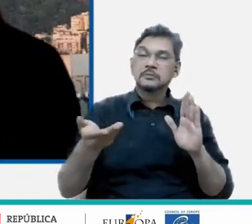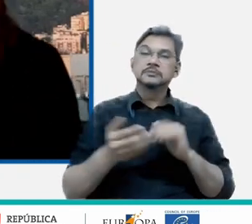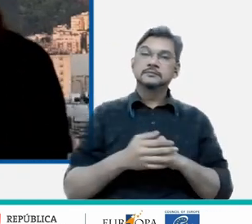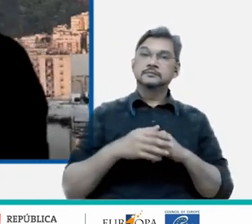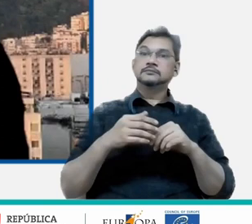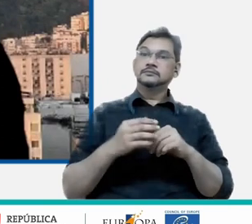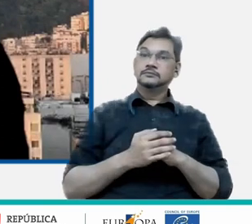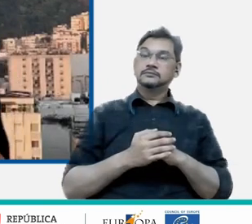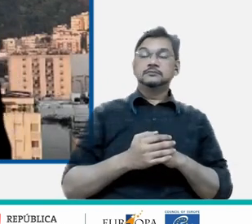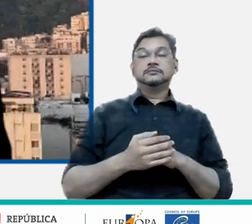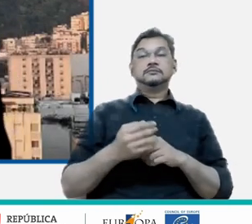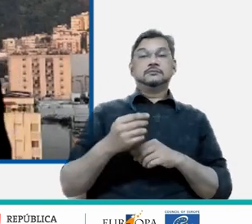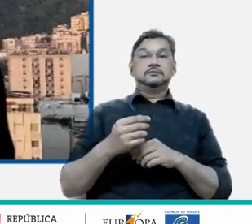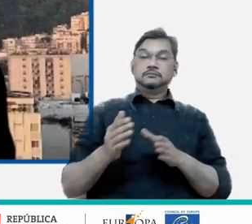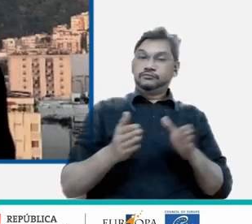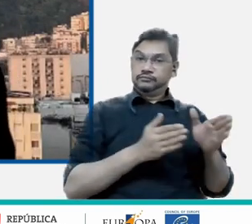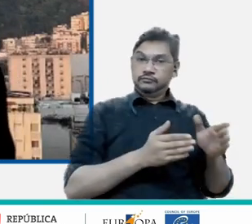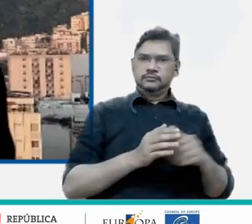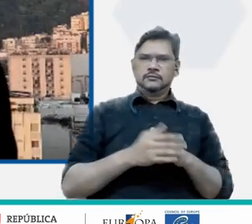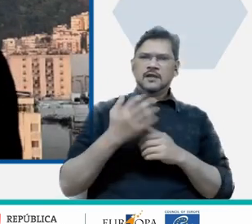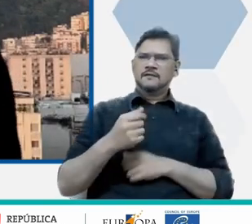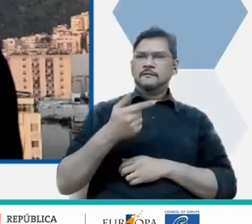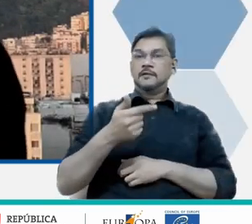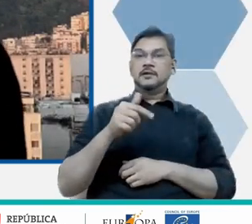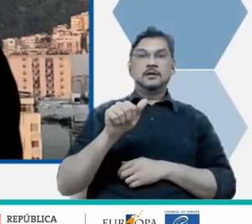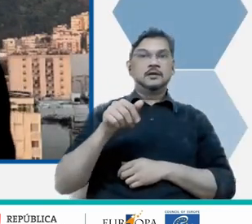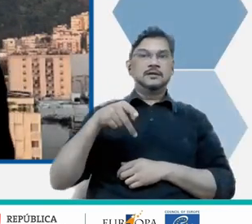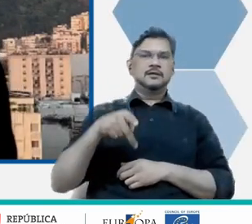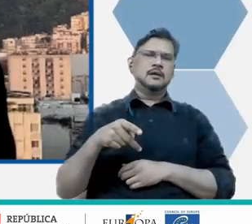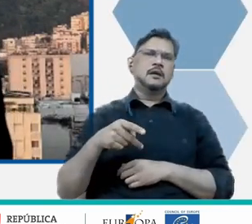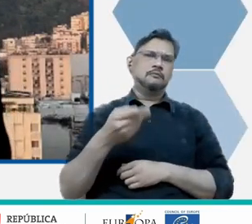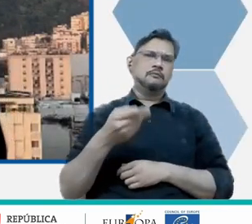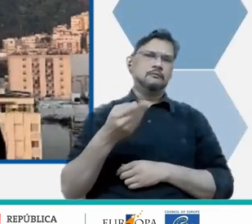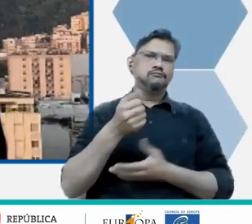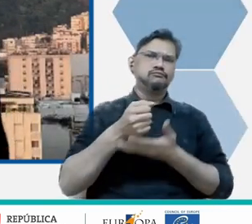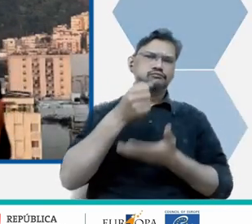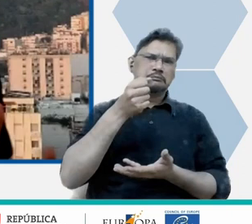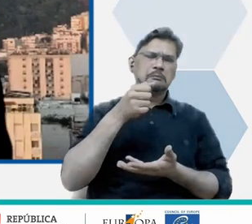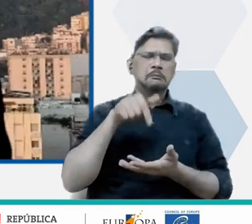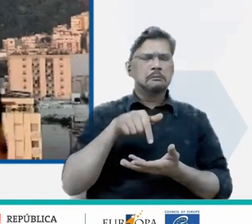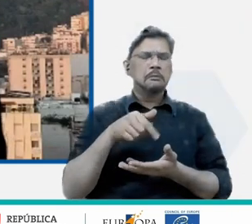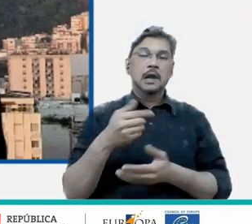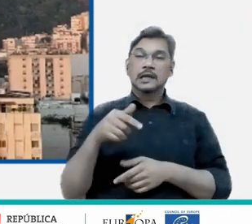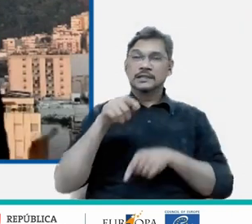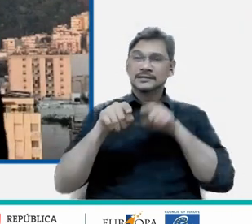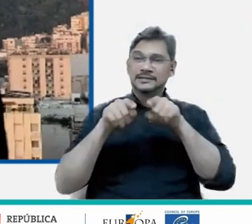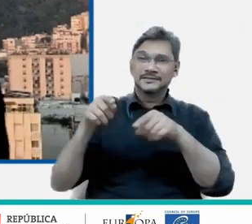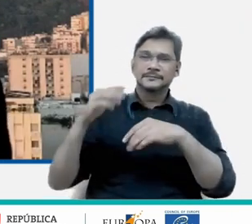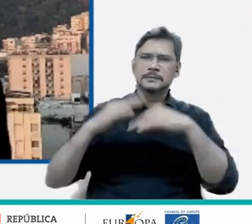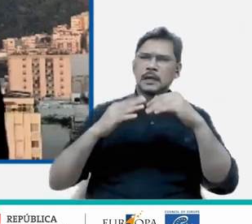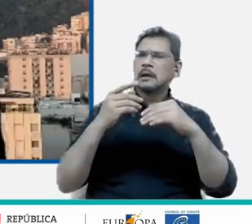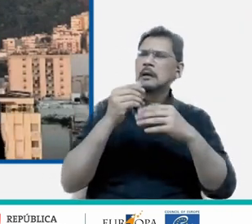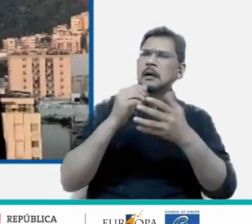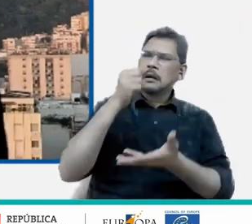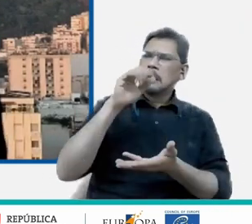Fund. So while there's a shortage in project preparation support for climate infrastructure in cities, we also identify a gap in early